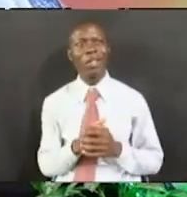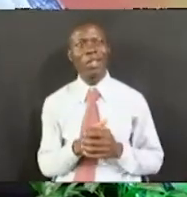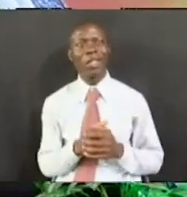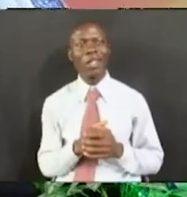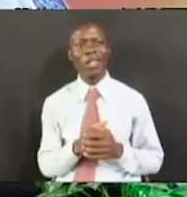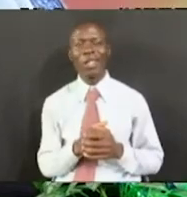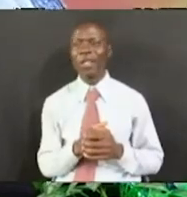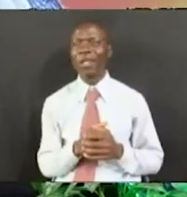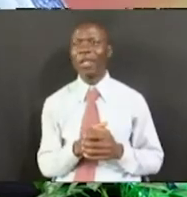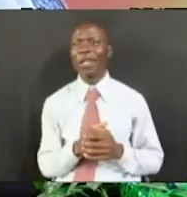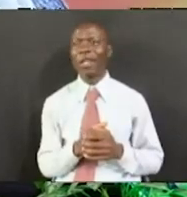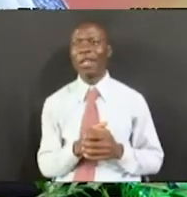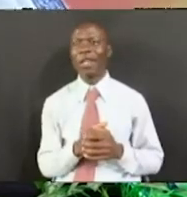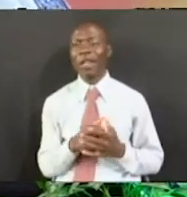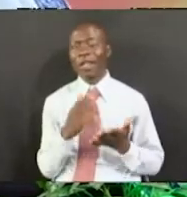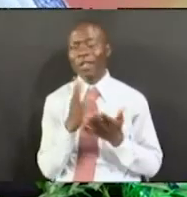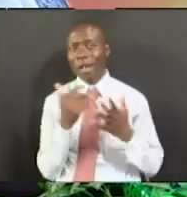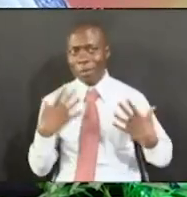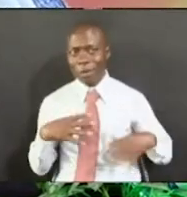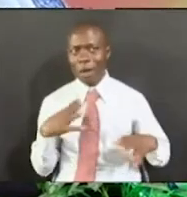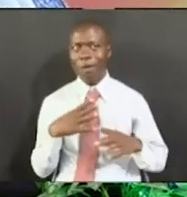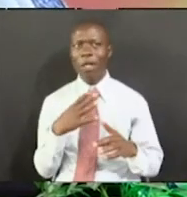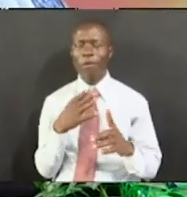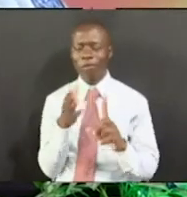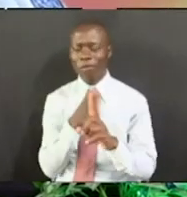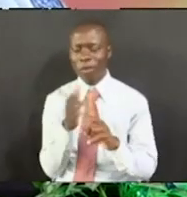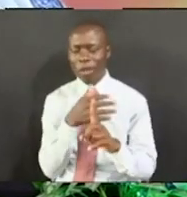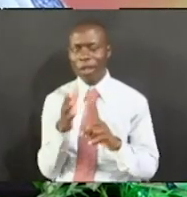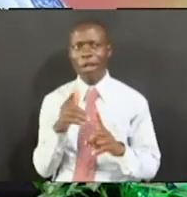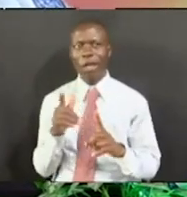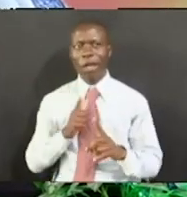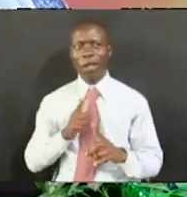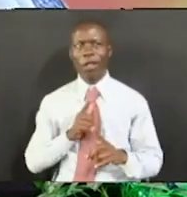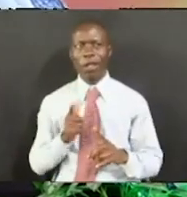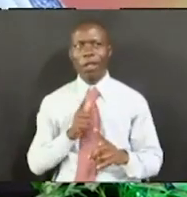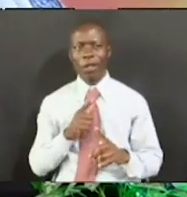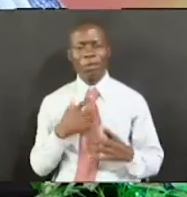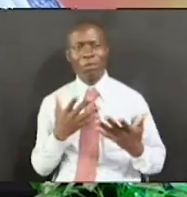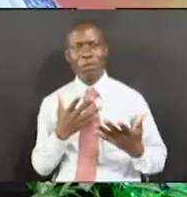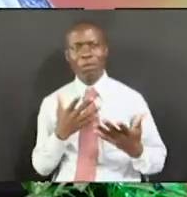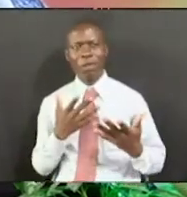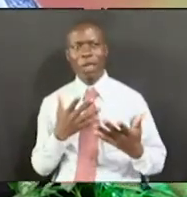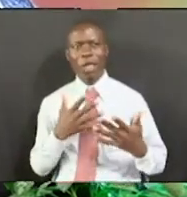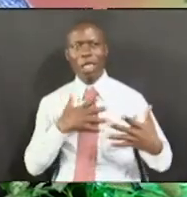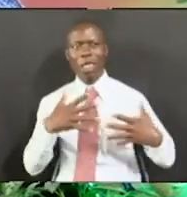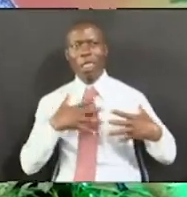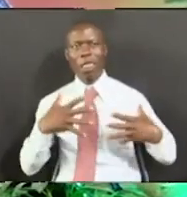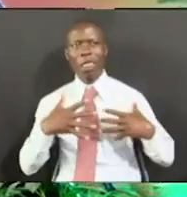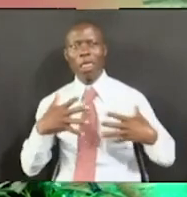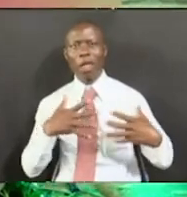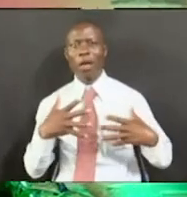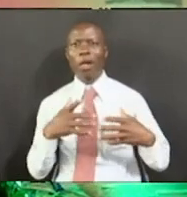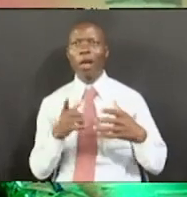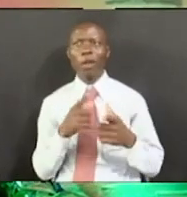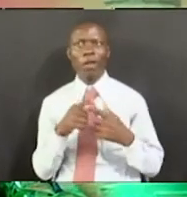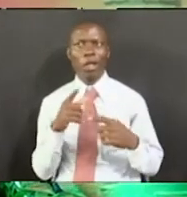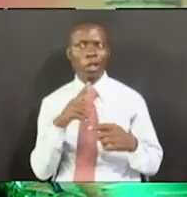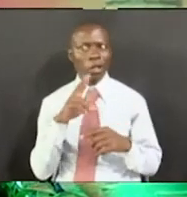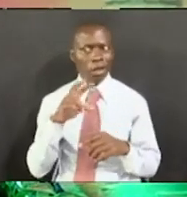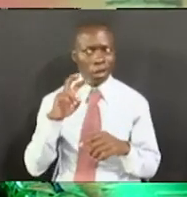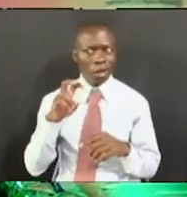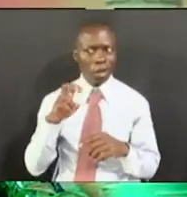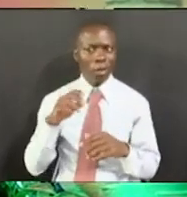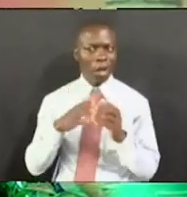Some people, when they are approaching a lady, now they want to hire a car. So you go to one of the elders here with a serious